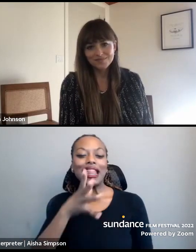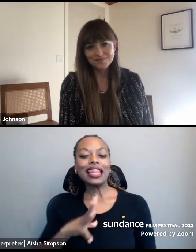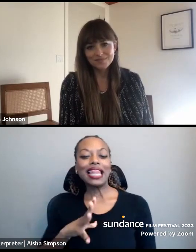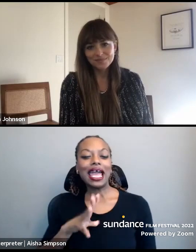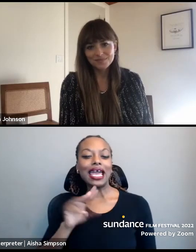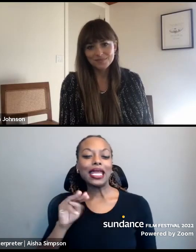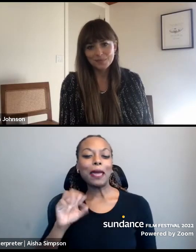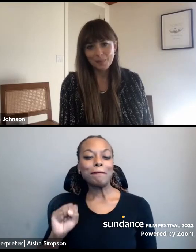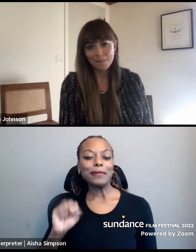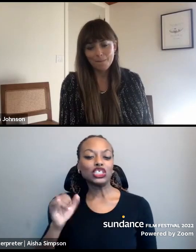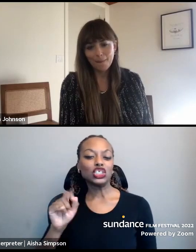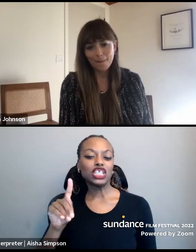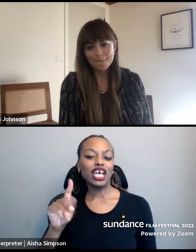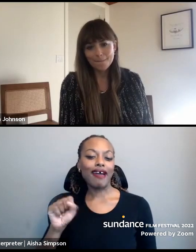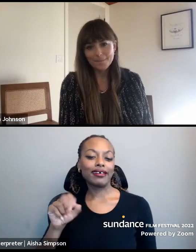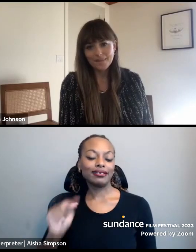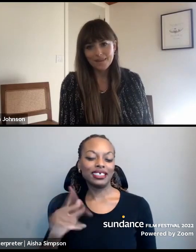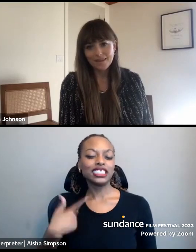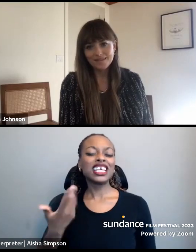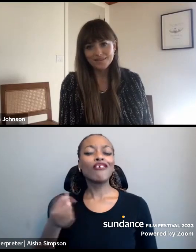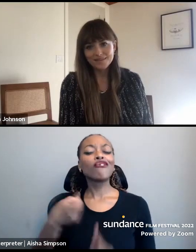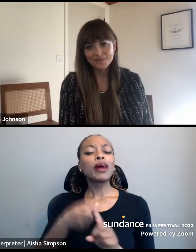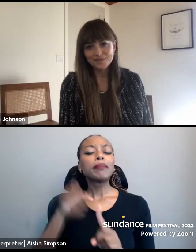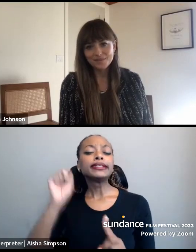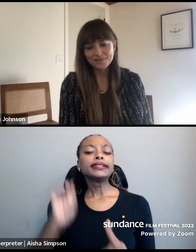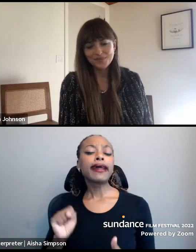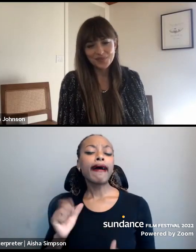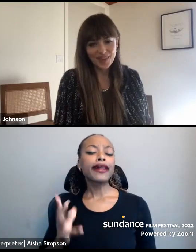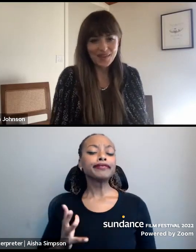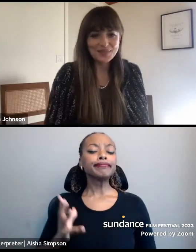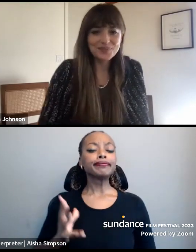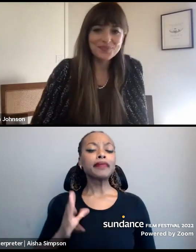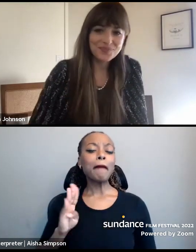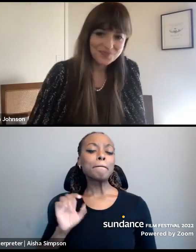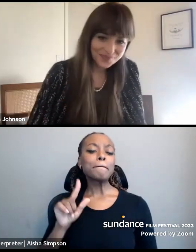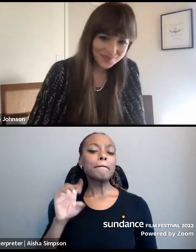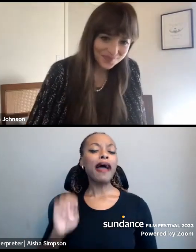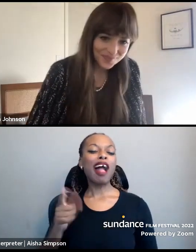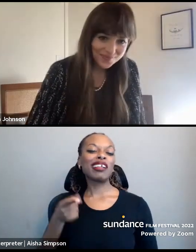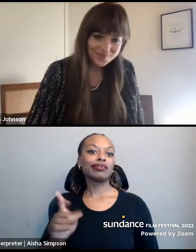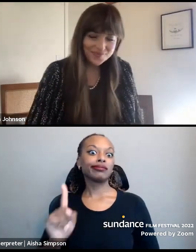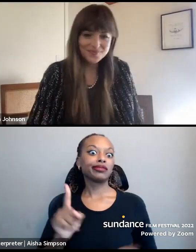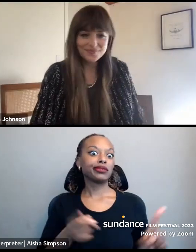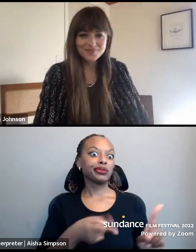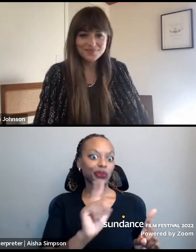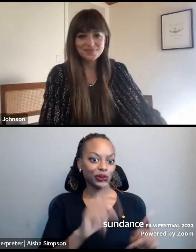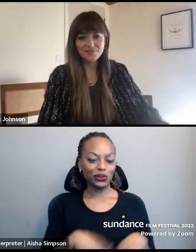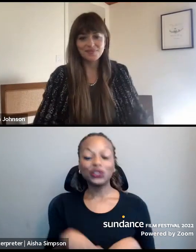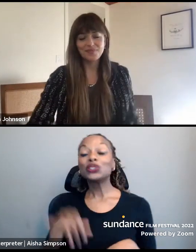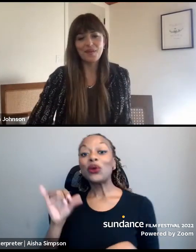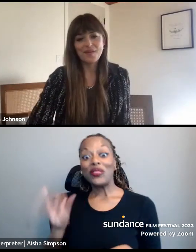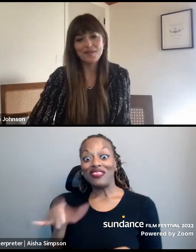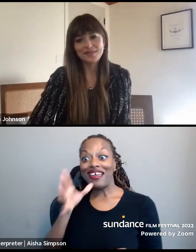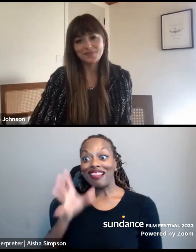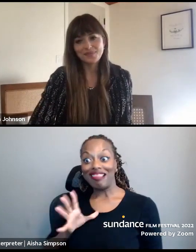always insults. And so the original sketch was Southern Belle insults. And it was just this character, Lady Miss, who would always insult this